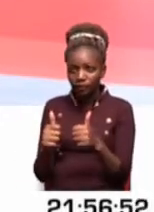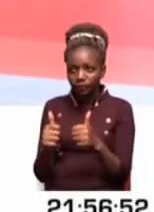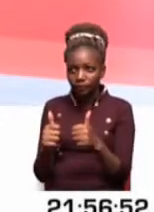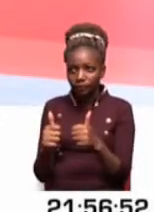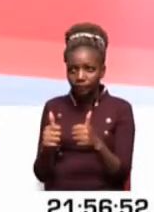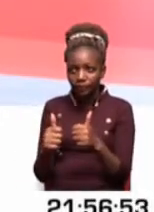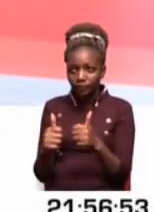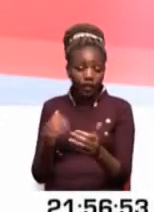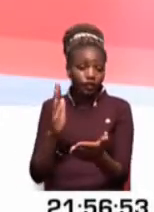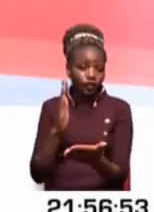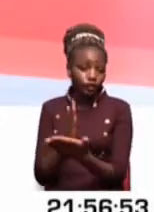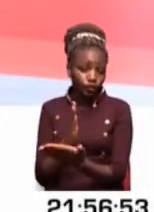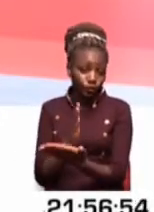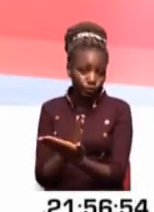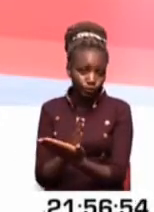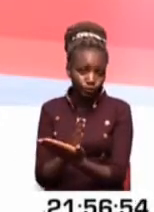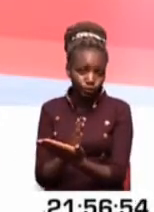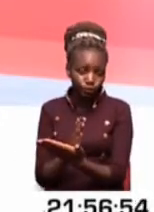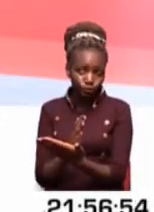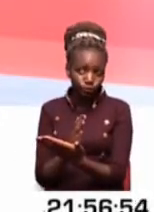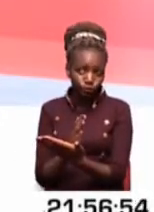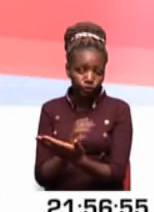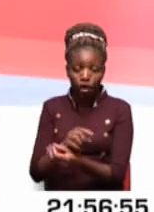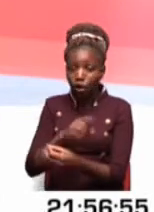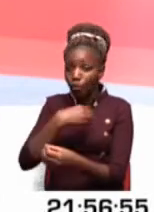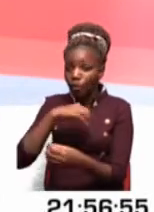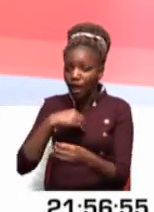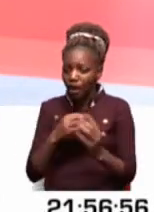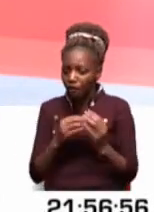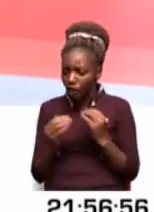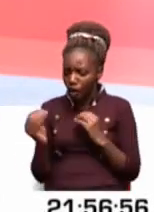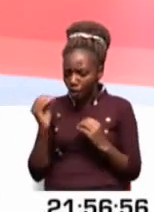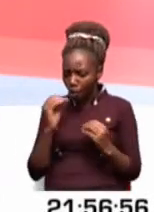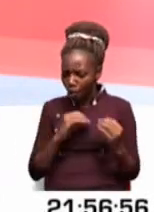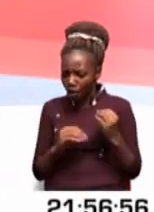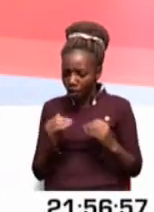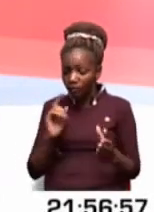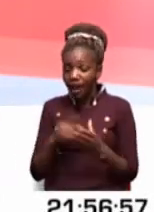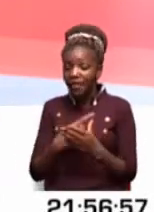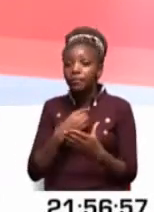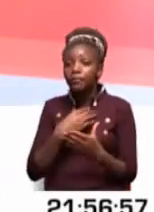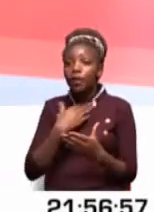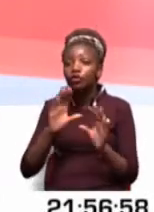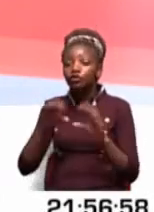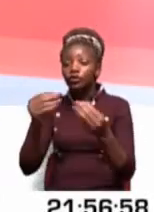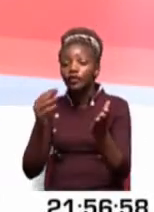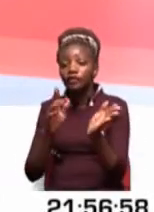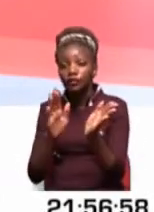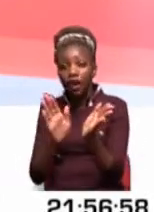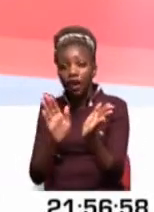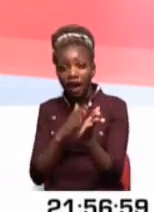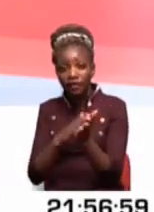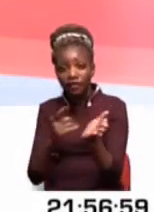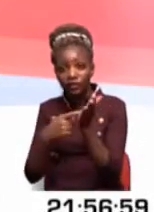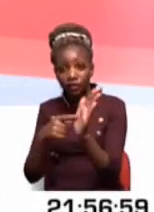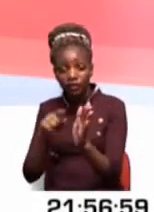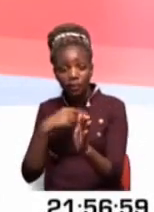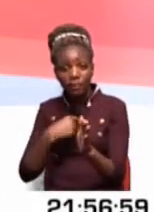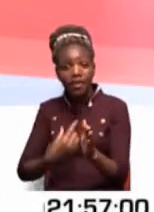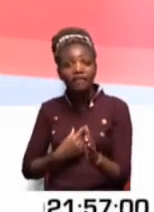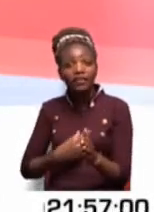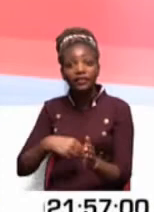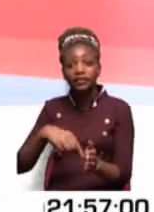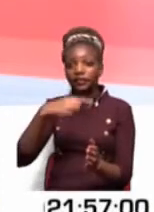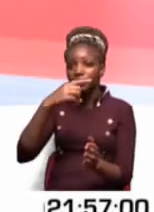a problem is the issue of corruption. And I'll give you a quick example that I was in Germany some 2-3 weeks ago.